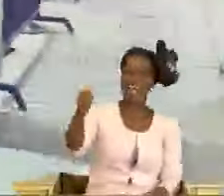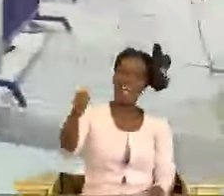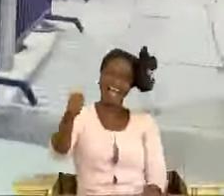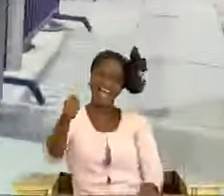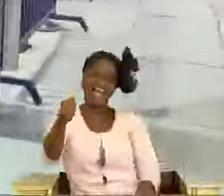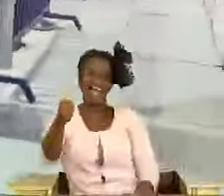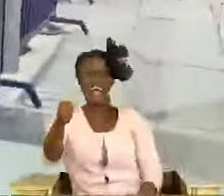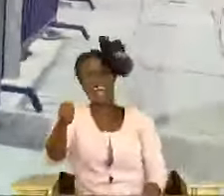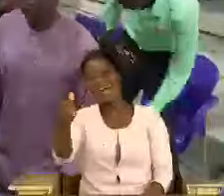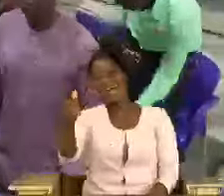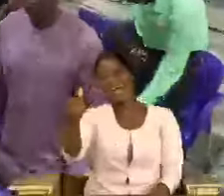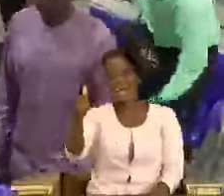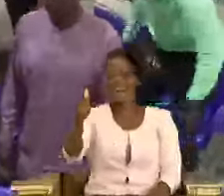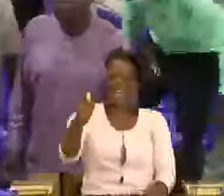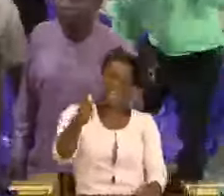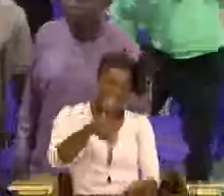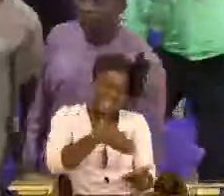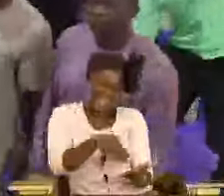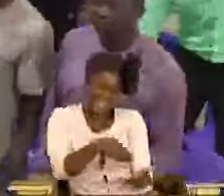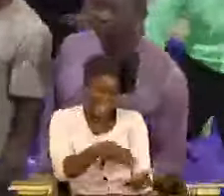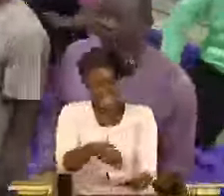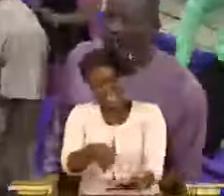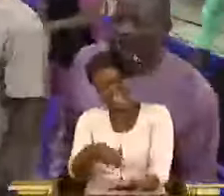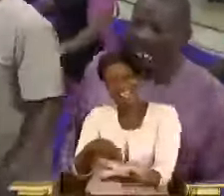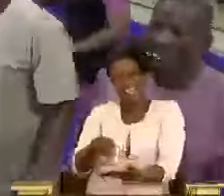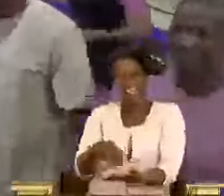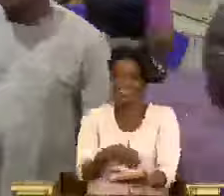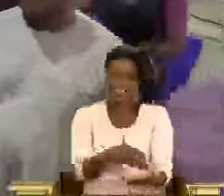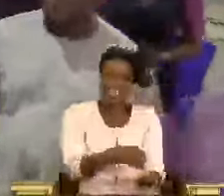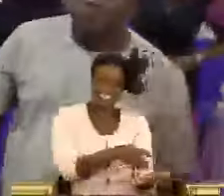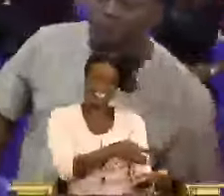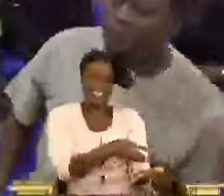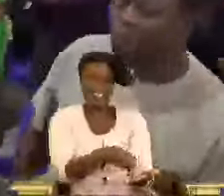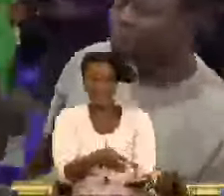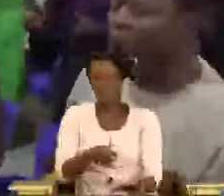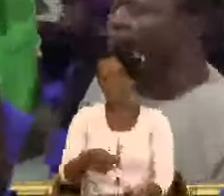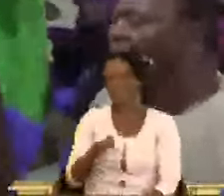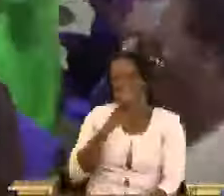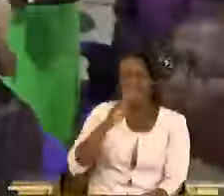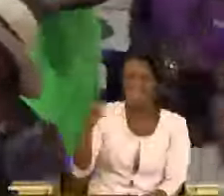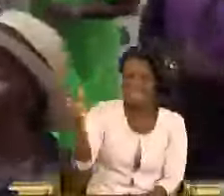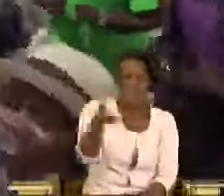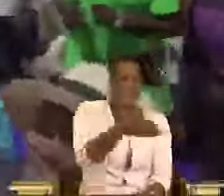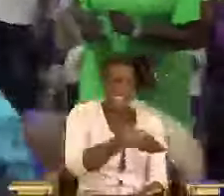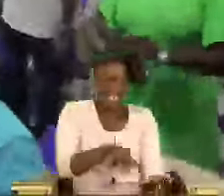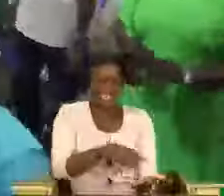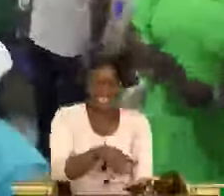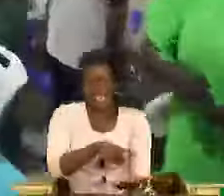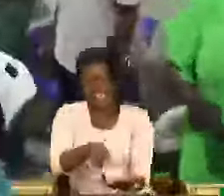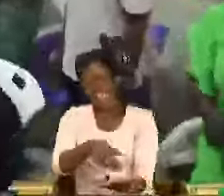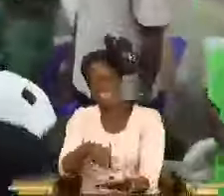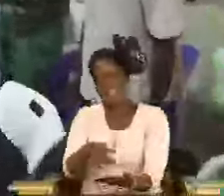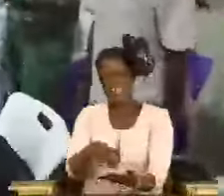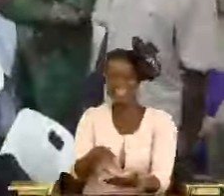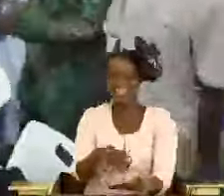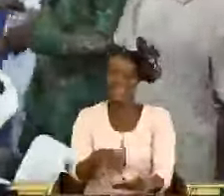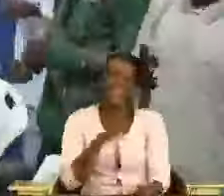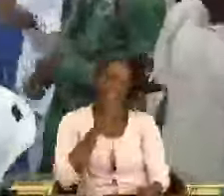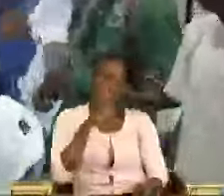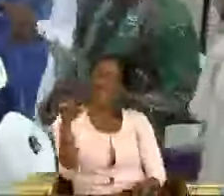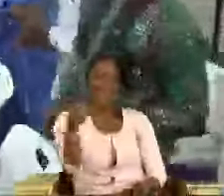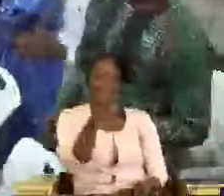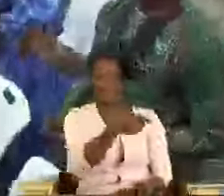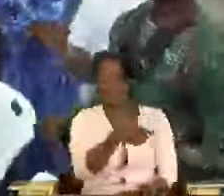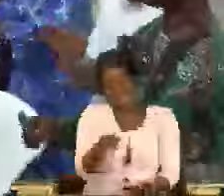and are you daning or what are you dancing or what are youing are you watching or what are you daning or what are you daning or not are you